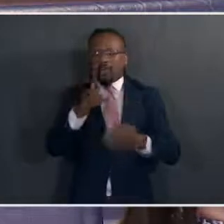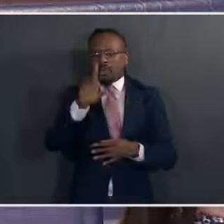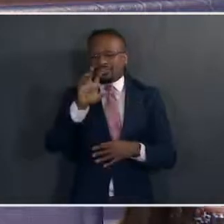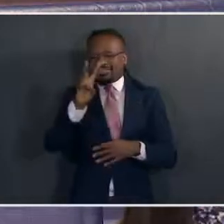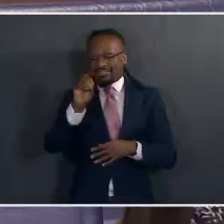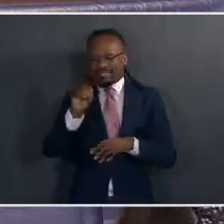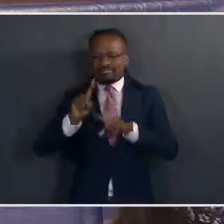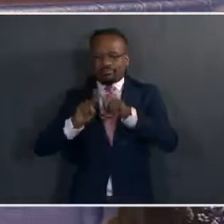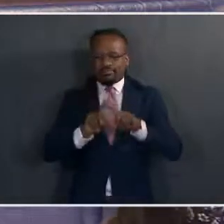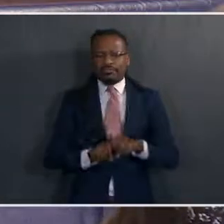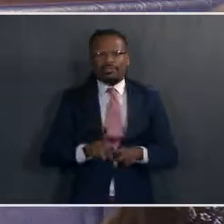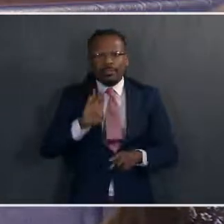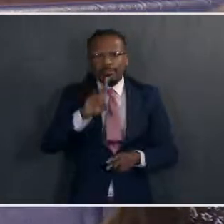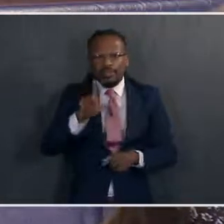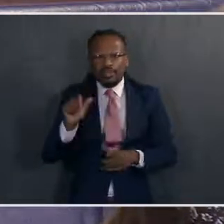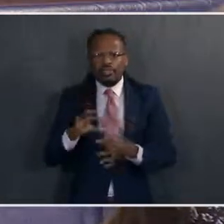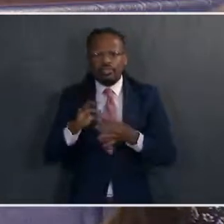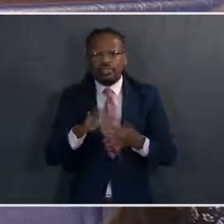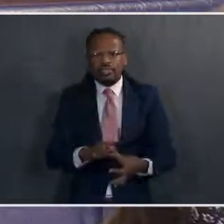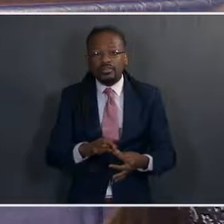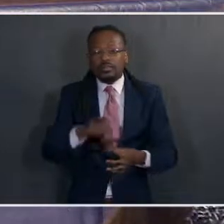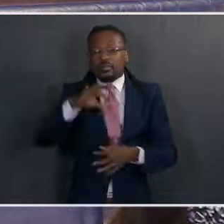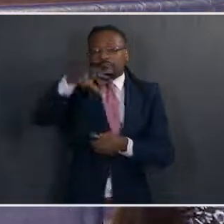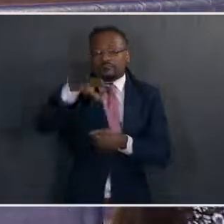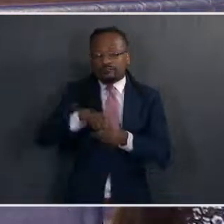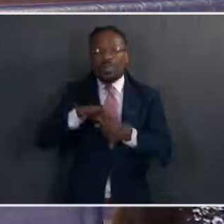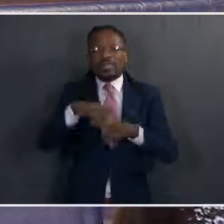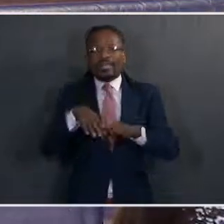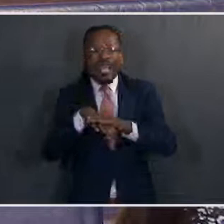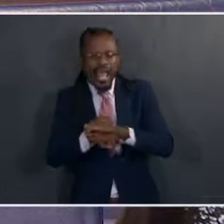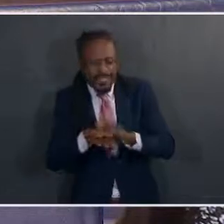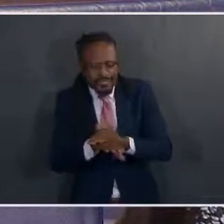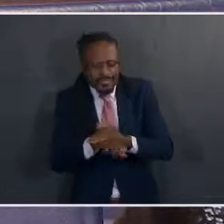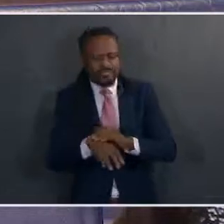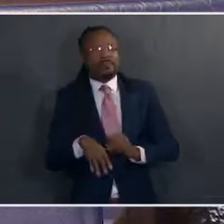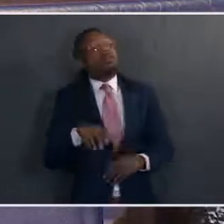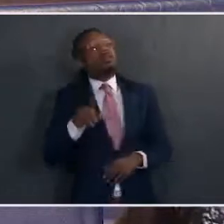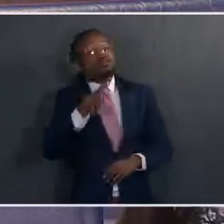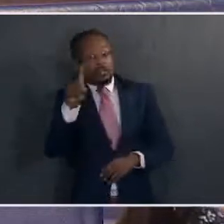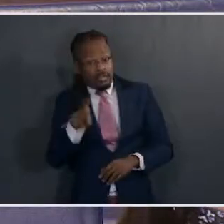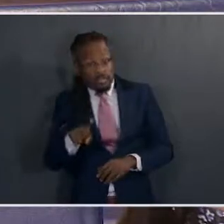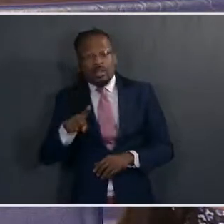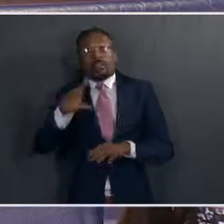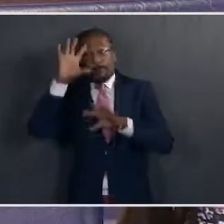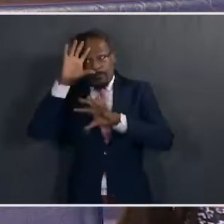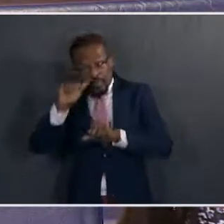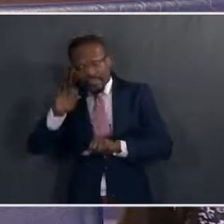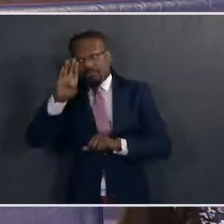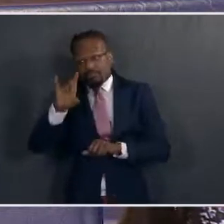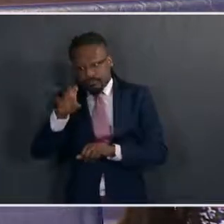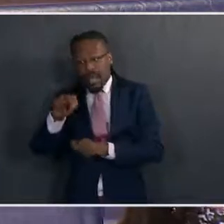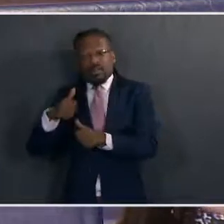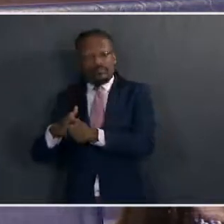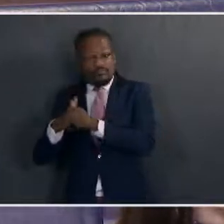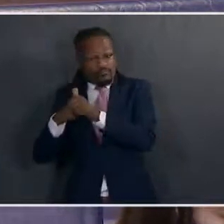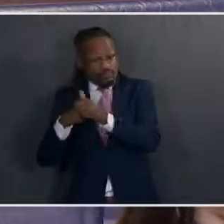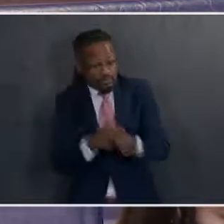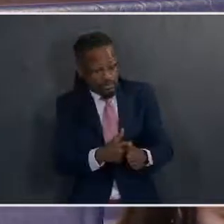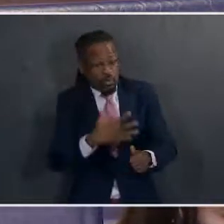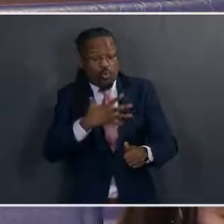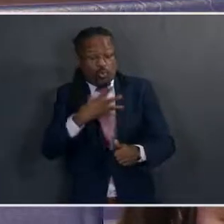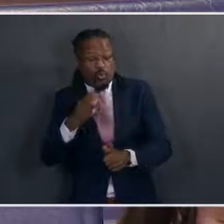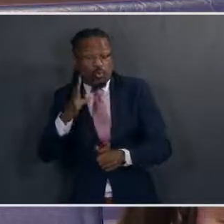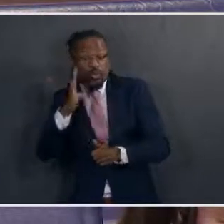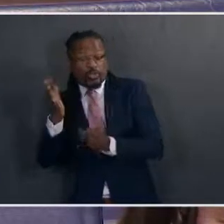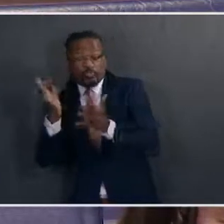to voting access, according to the Brennan Center for Justice. Is President Biden keeping track of those efforts, and will he talk with states to